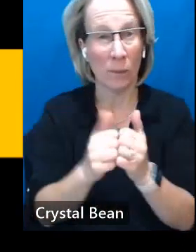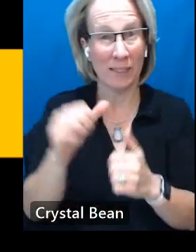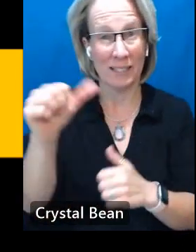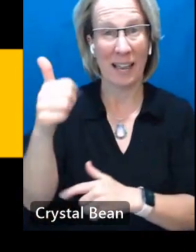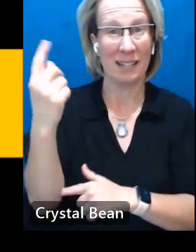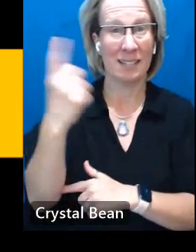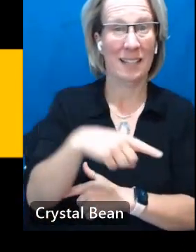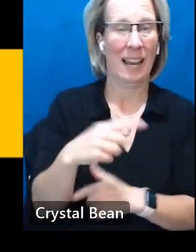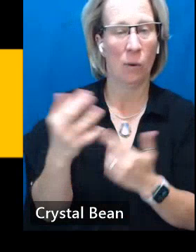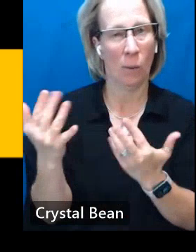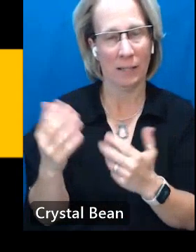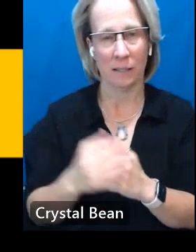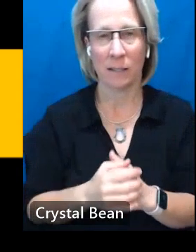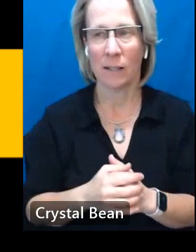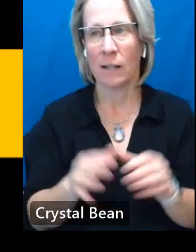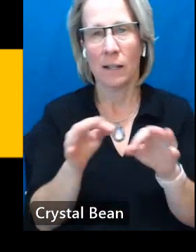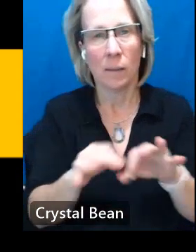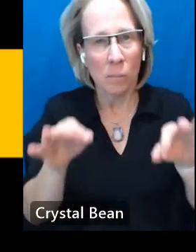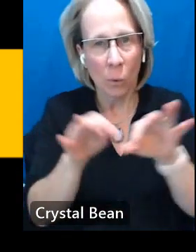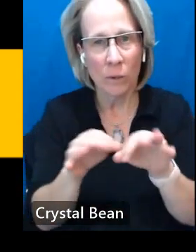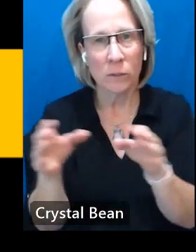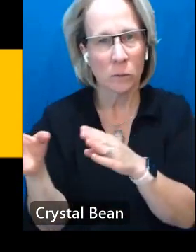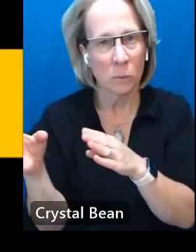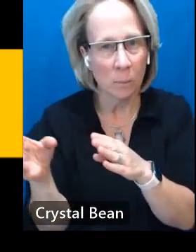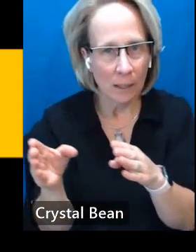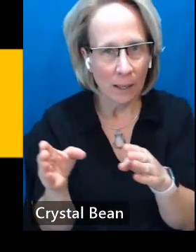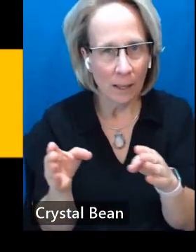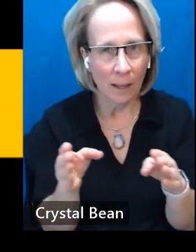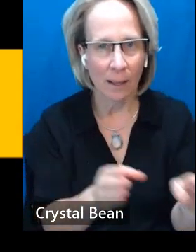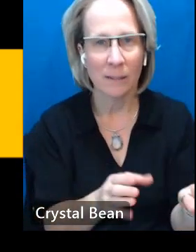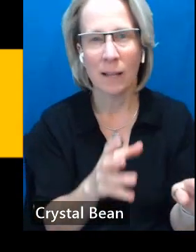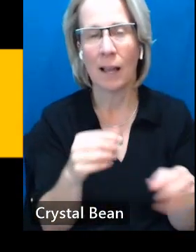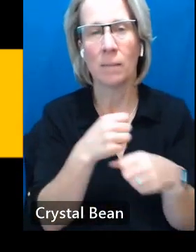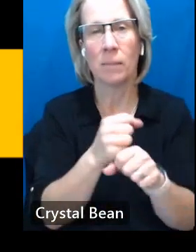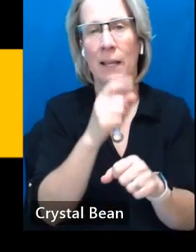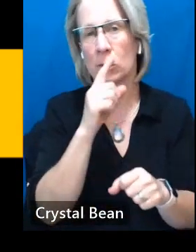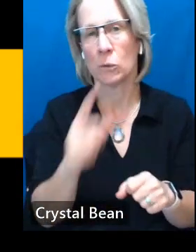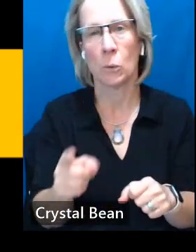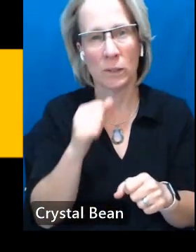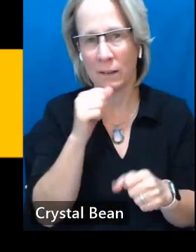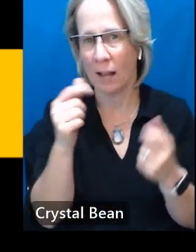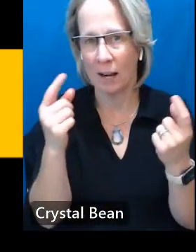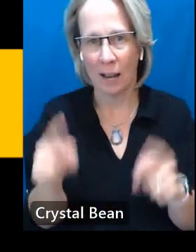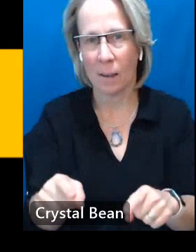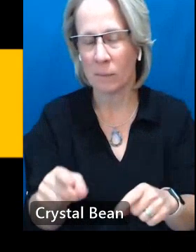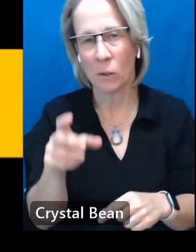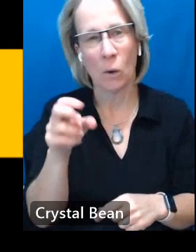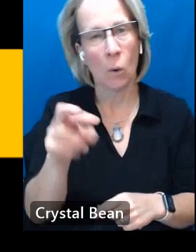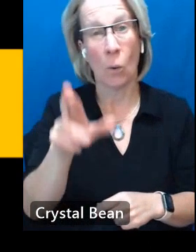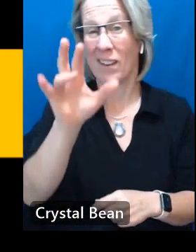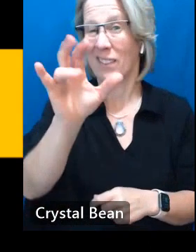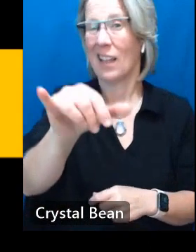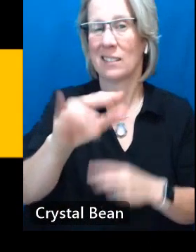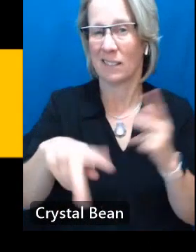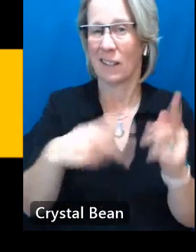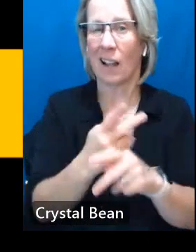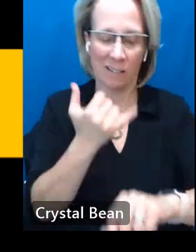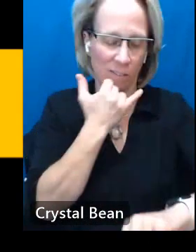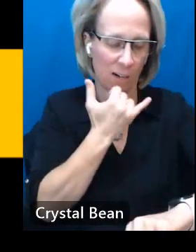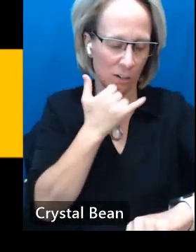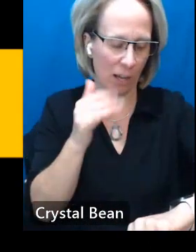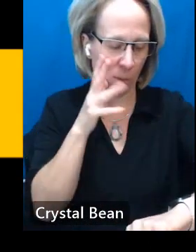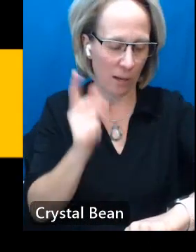important for you to plan these things out and make sure that you're not going to have that happen. Otherwise, this is the error we'll get. And